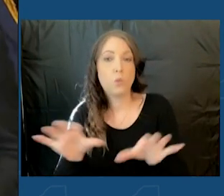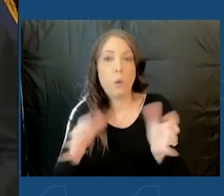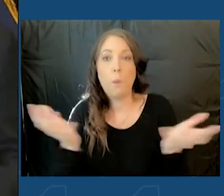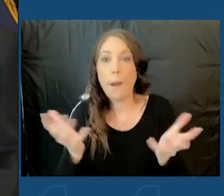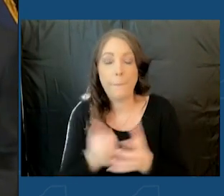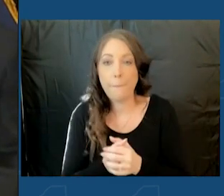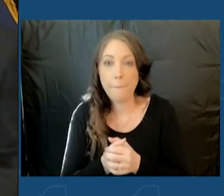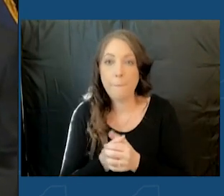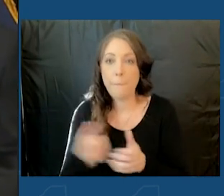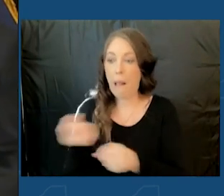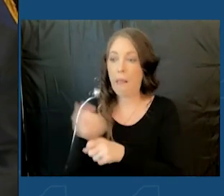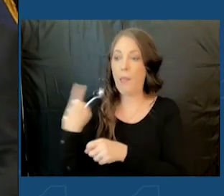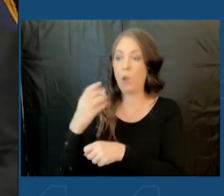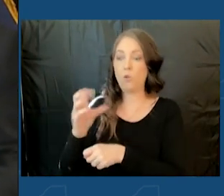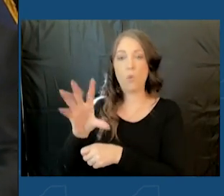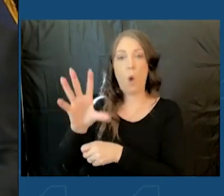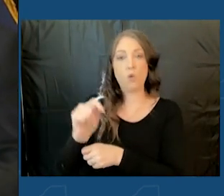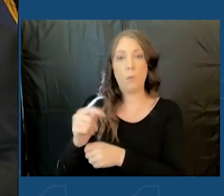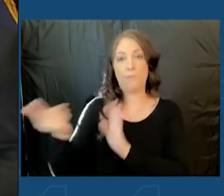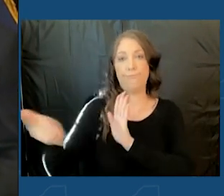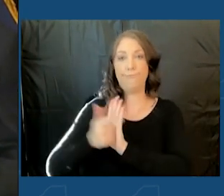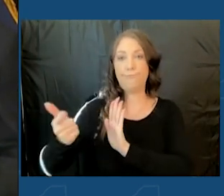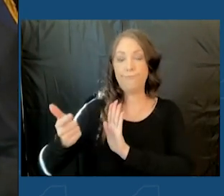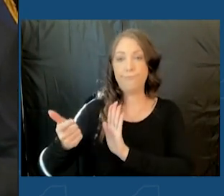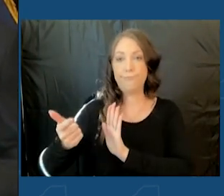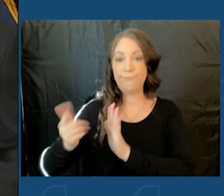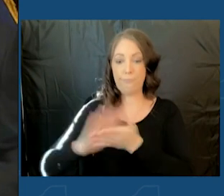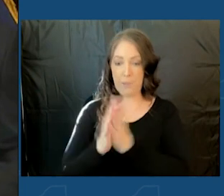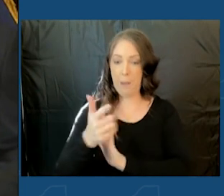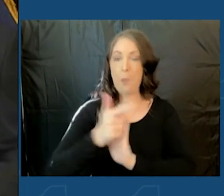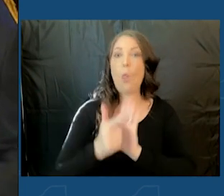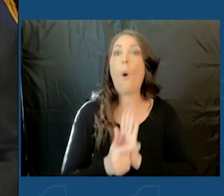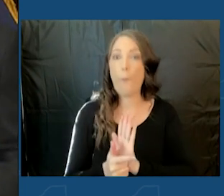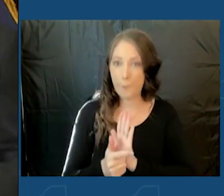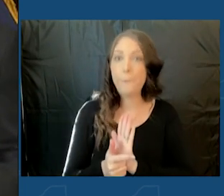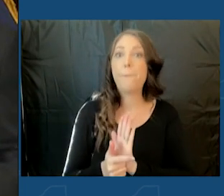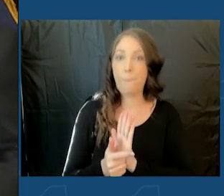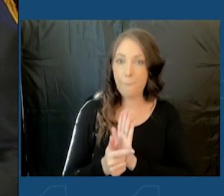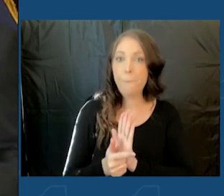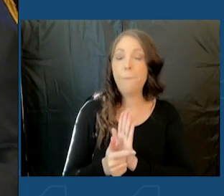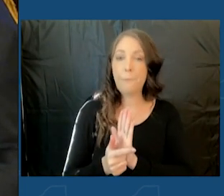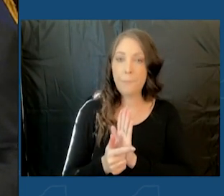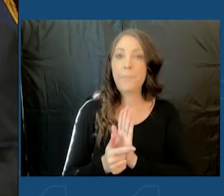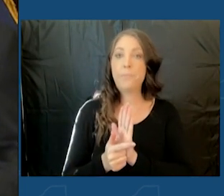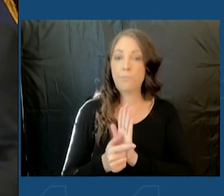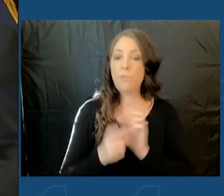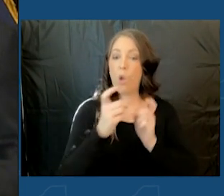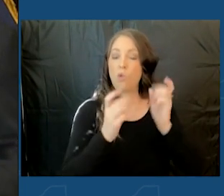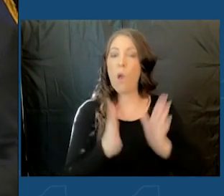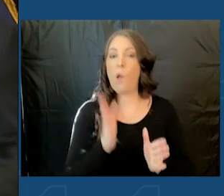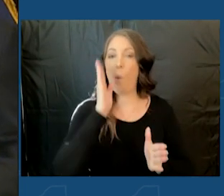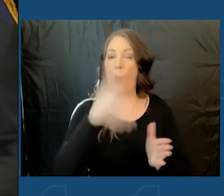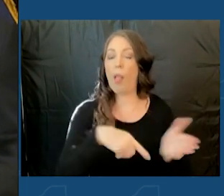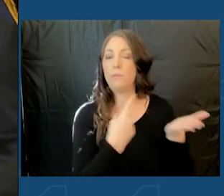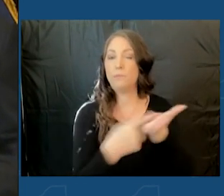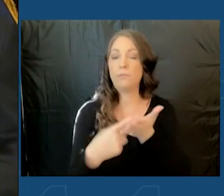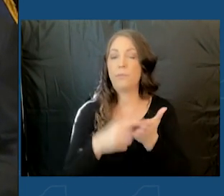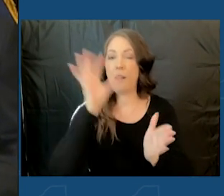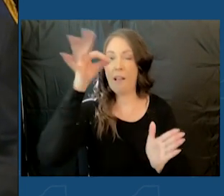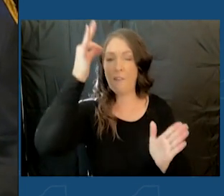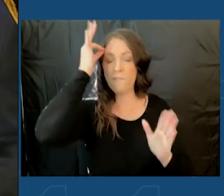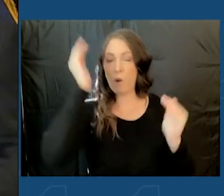we banned them in the state of New York. I signed it into law, and the director will talk about what they're doing at the federal level as